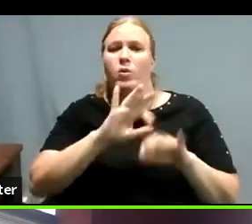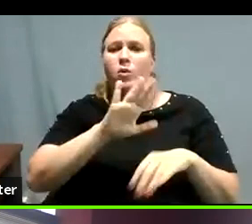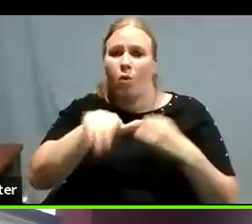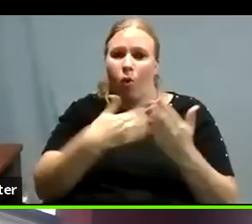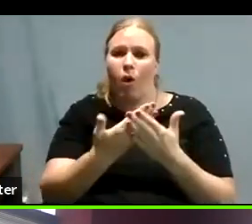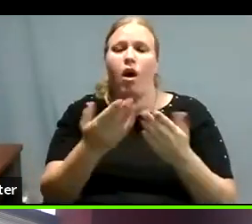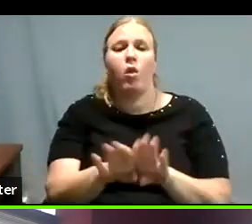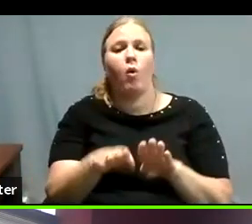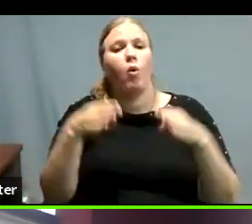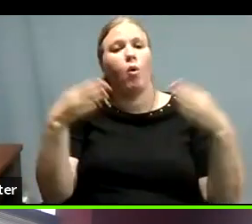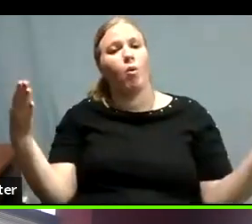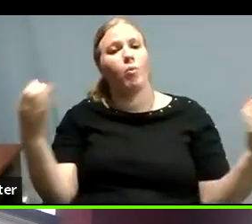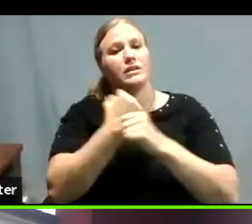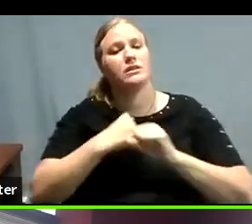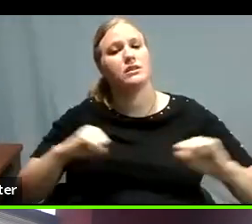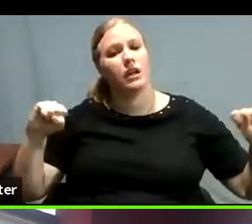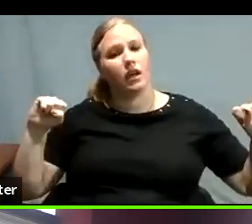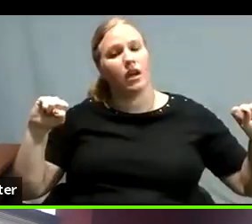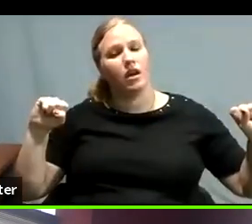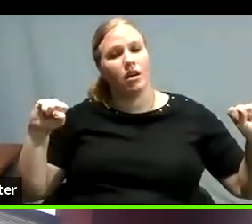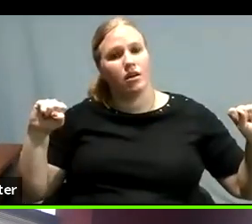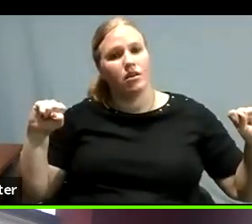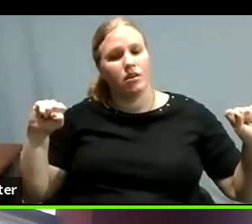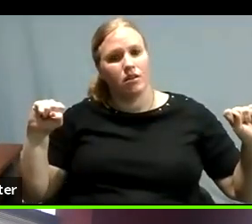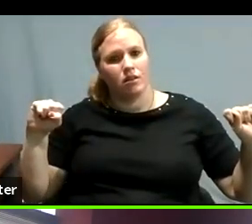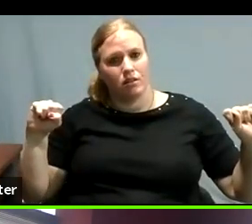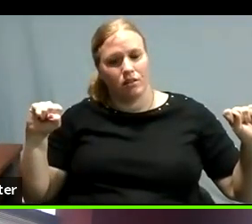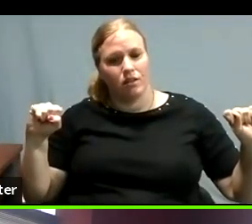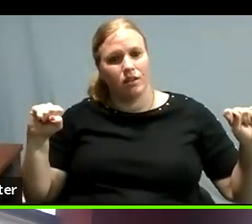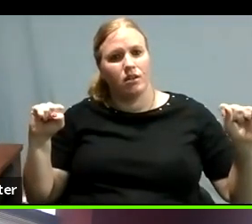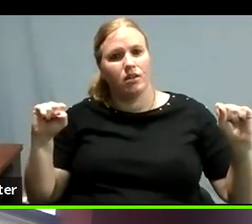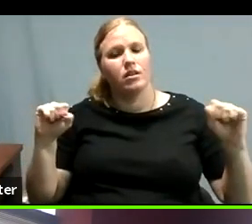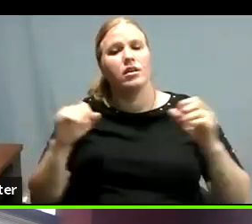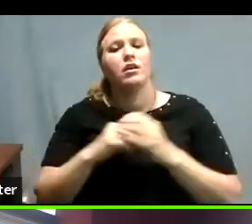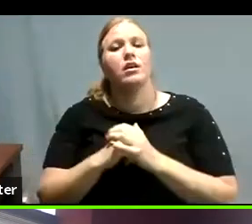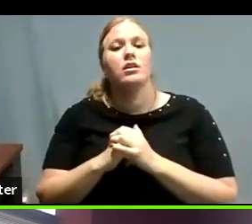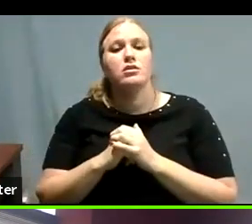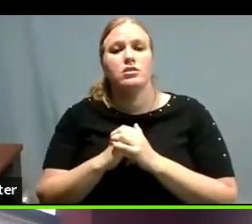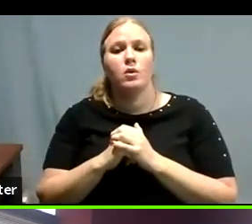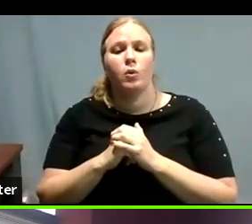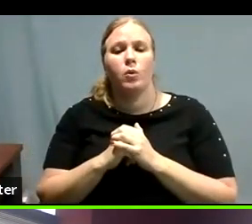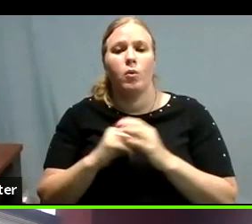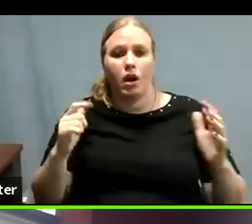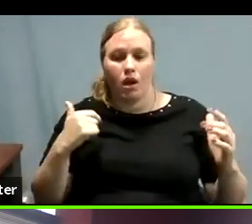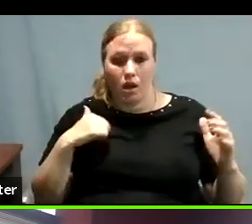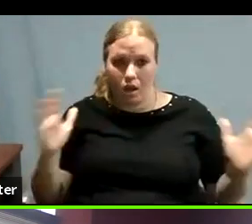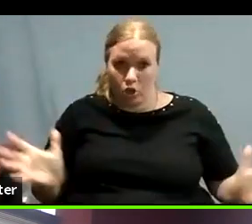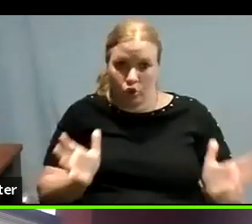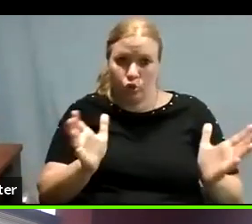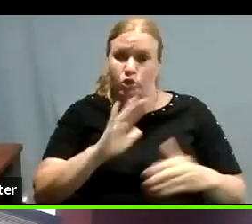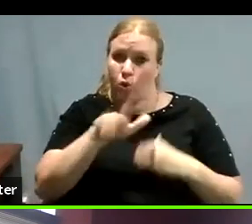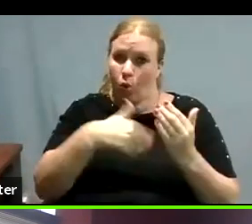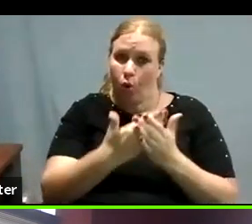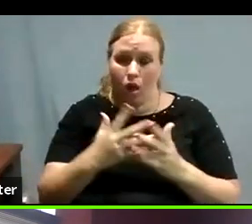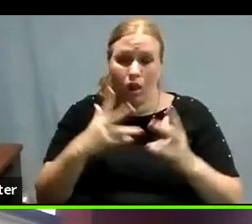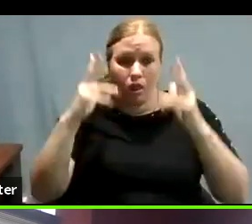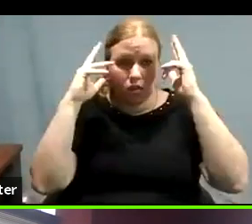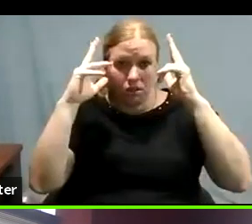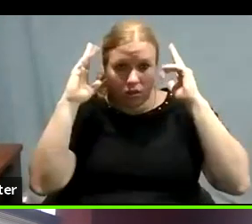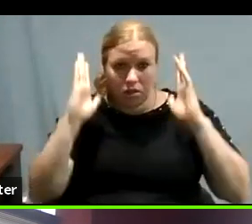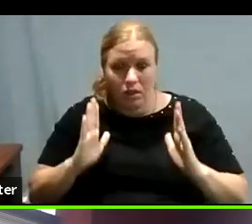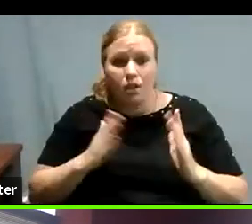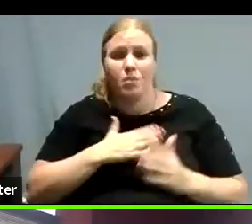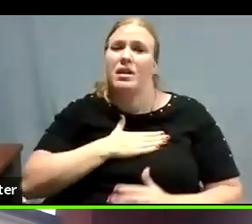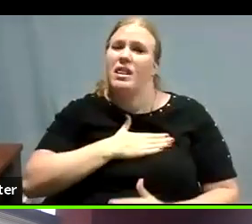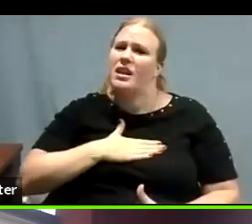we want to make sure that all these establishments are ready to open. So I'm encouraging all hair salons and beauty salons to please be